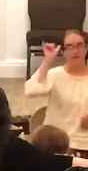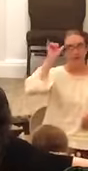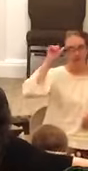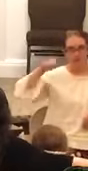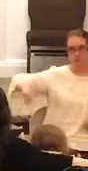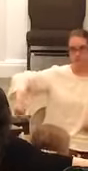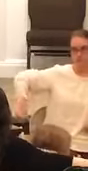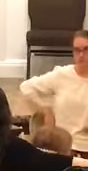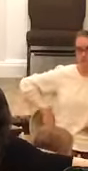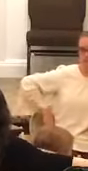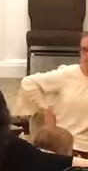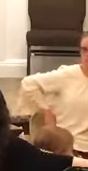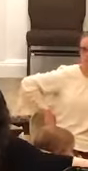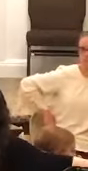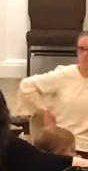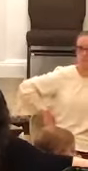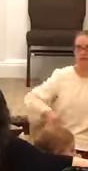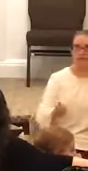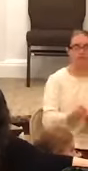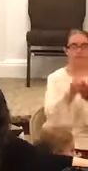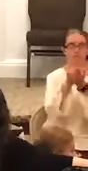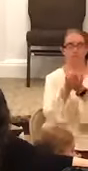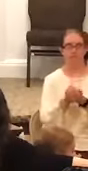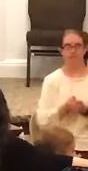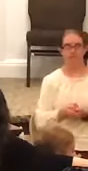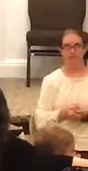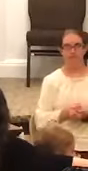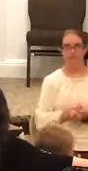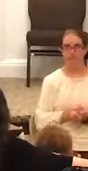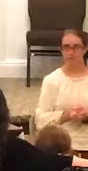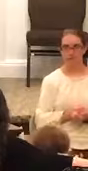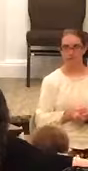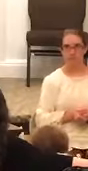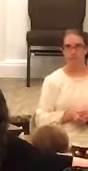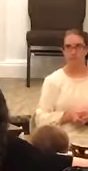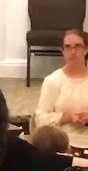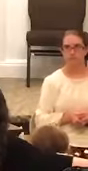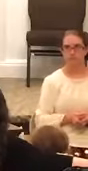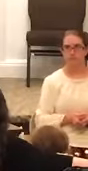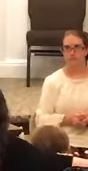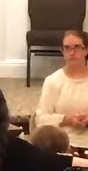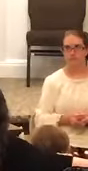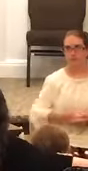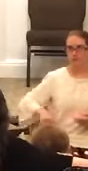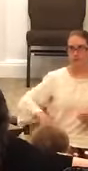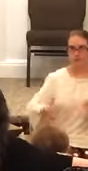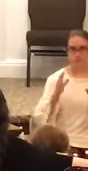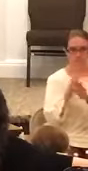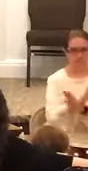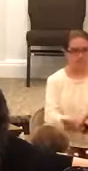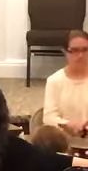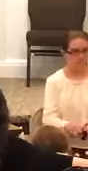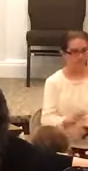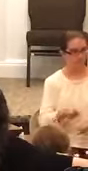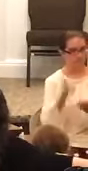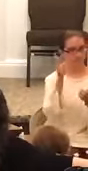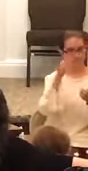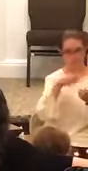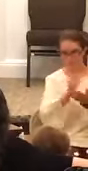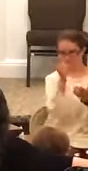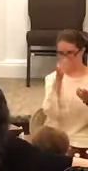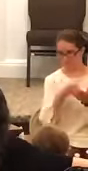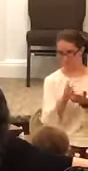hip with a lot of help. Amen. Holding that cow down, because that cow would get up and give you some